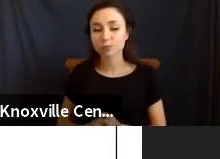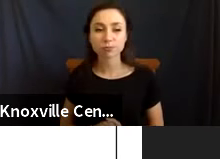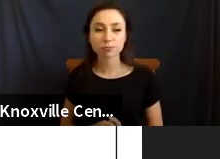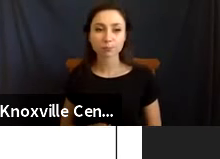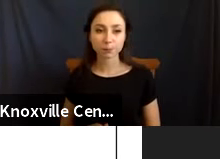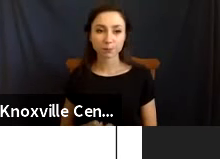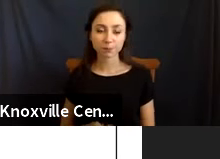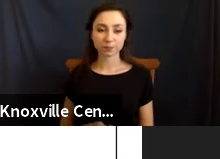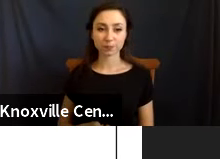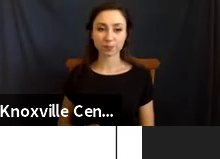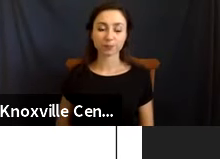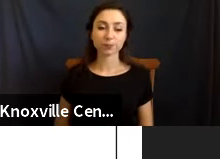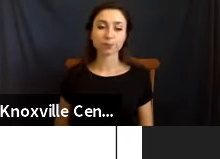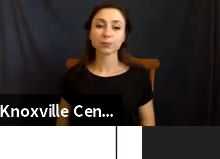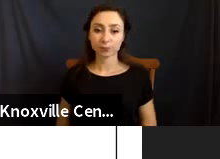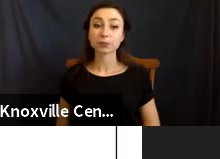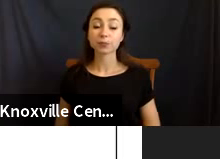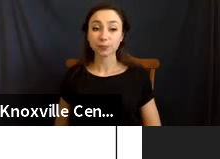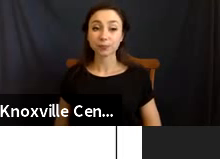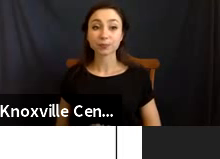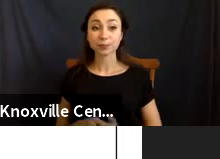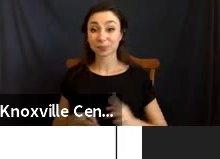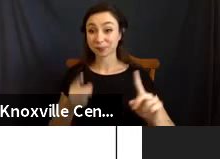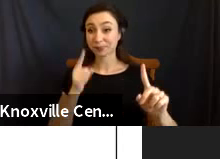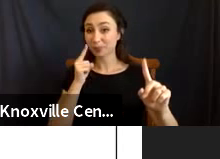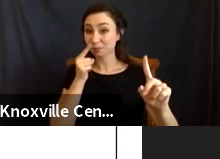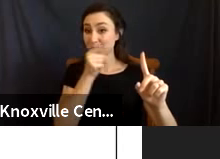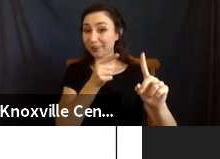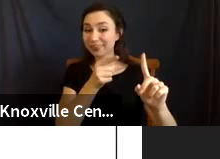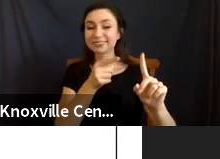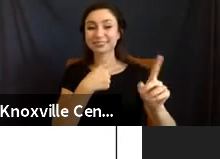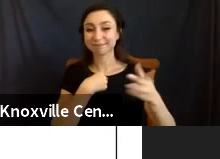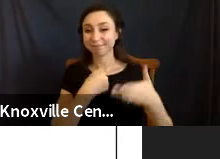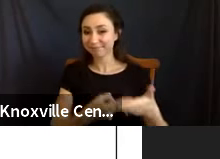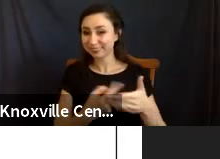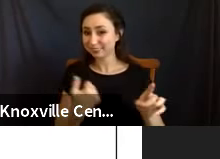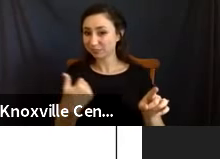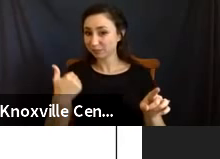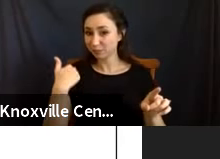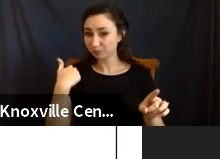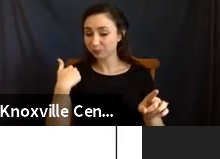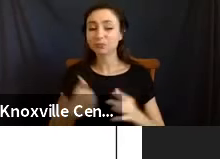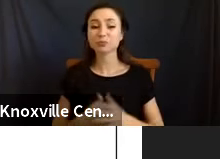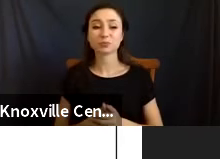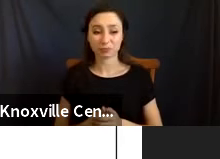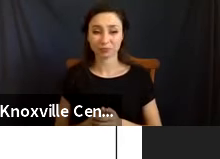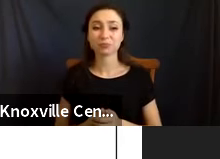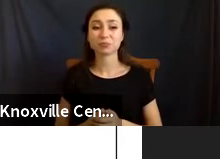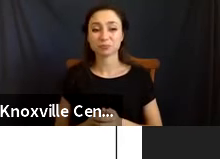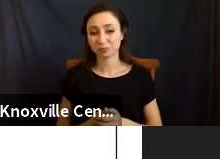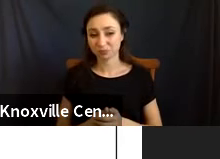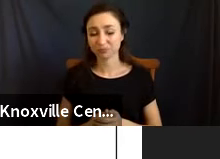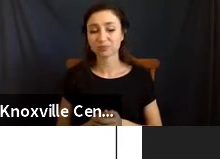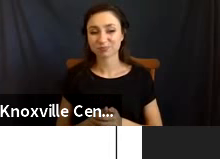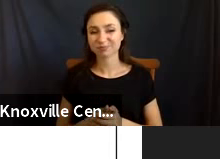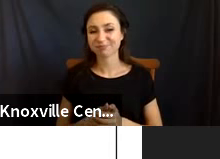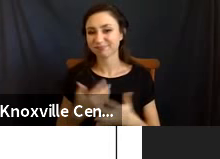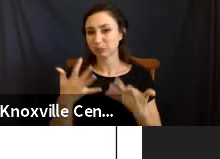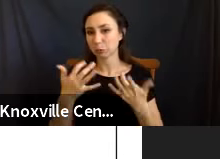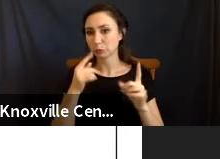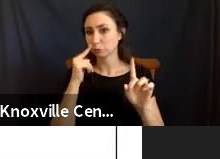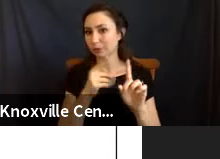So the point that I alluded to earlier that I kind of would want to make here,